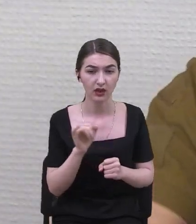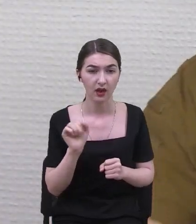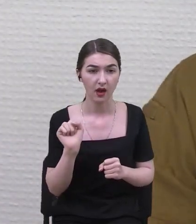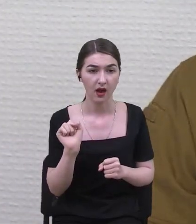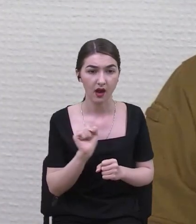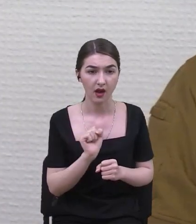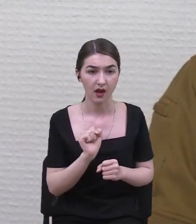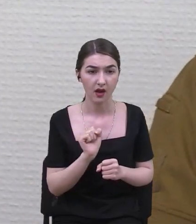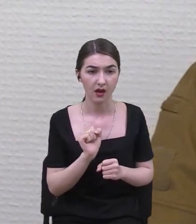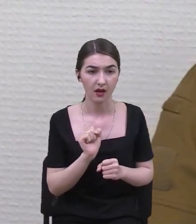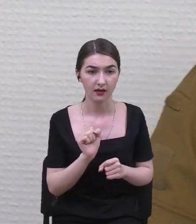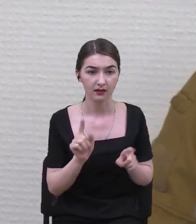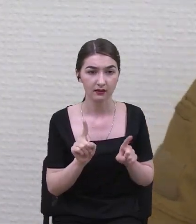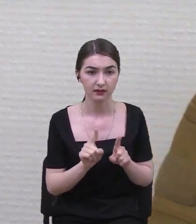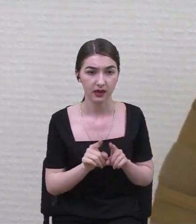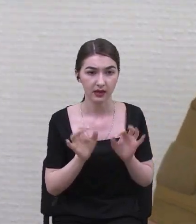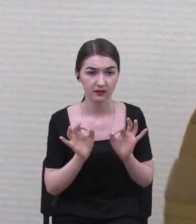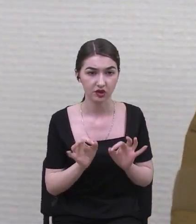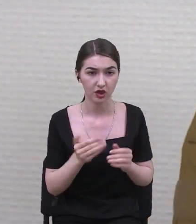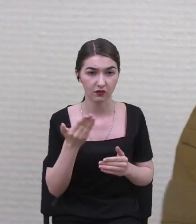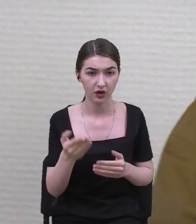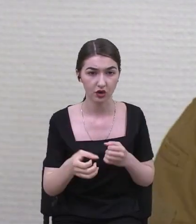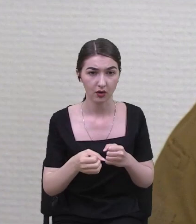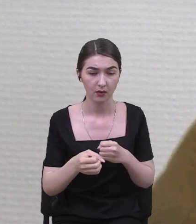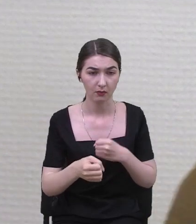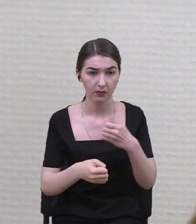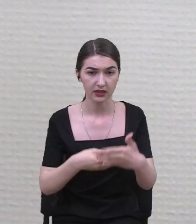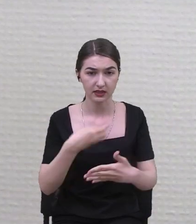there. And then the final